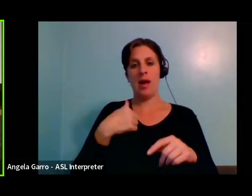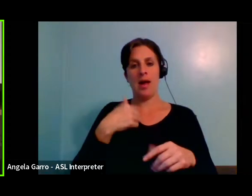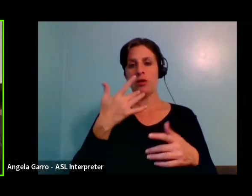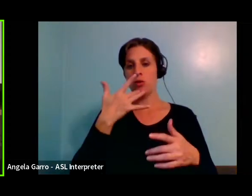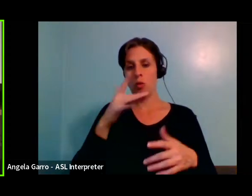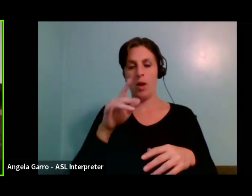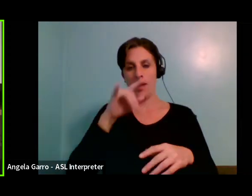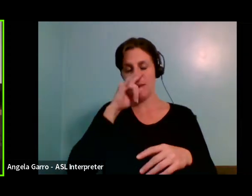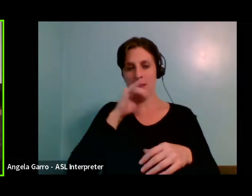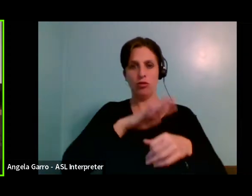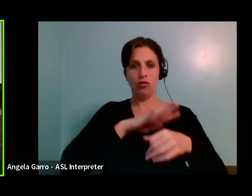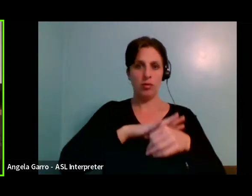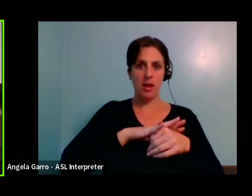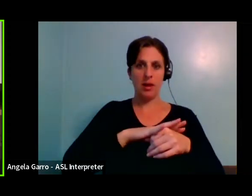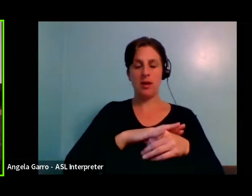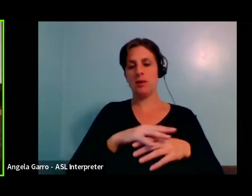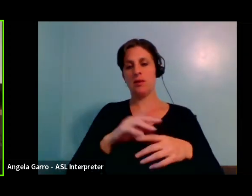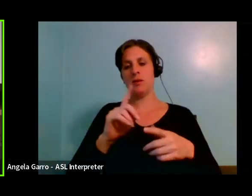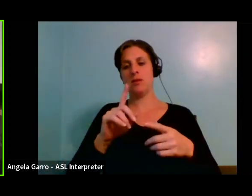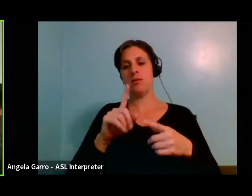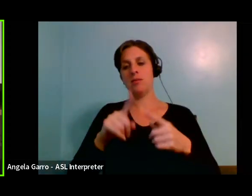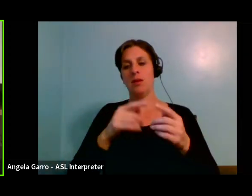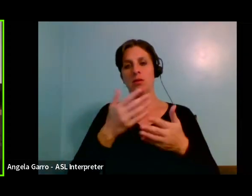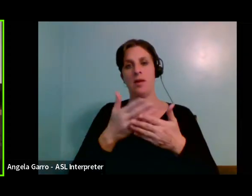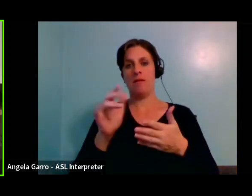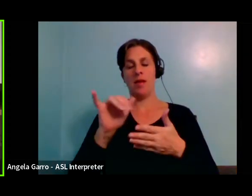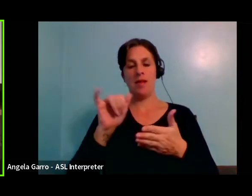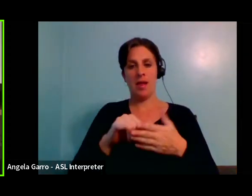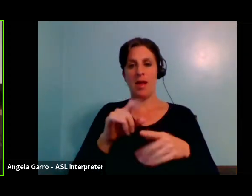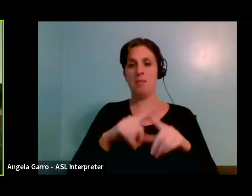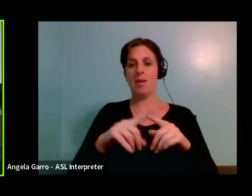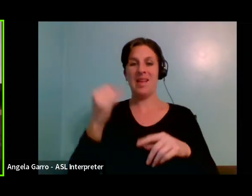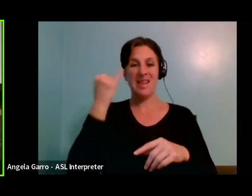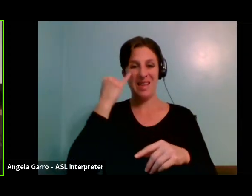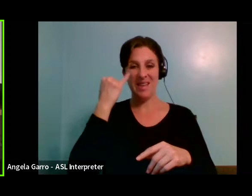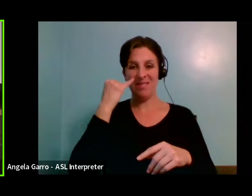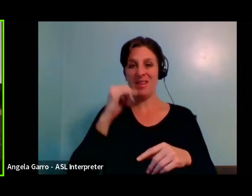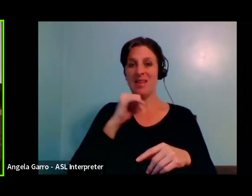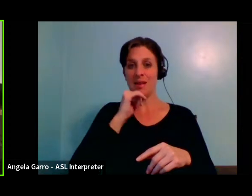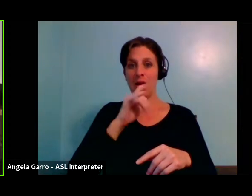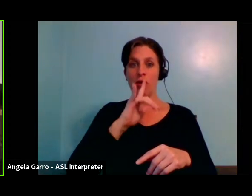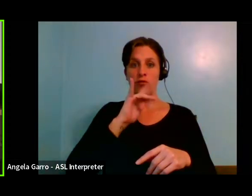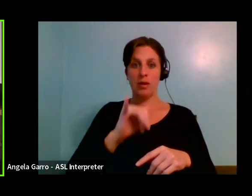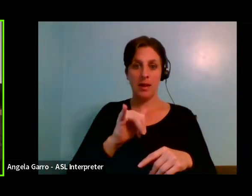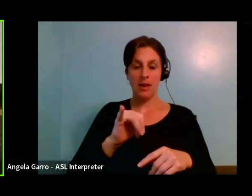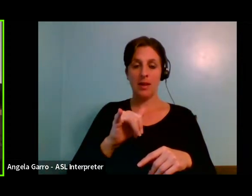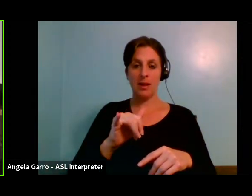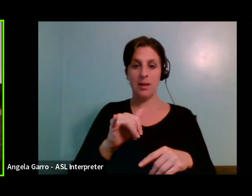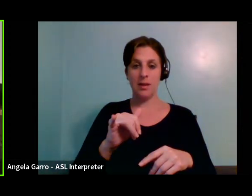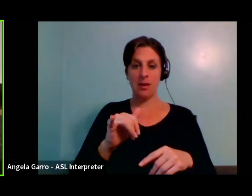to be stressed about homework and stuff like that. But if it's not really taken,